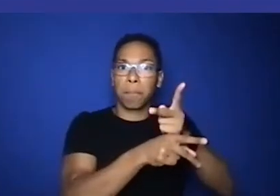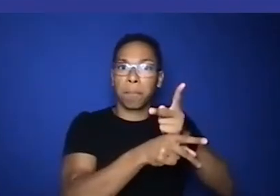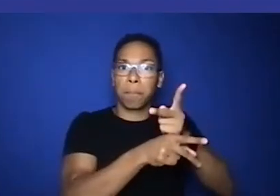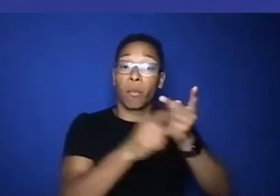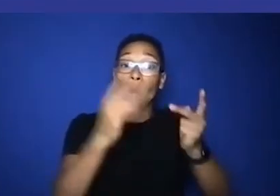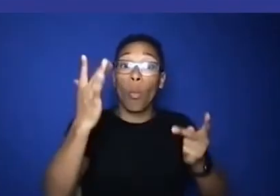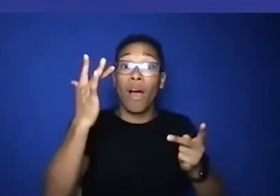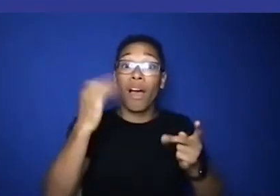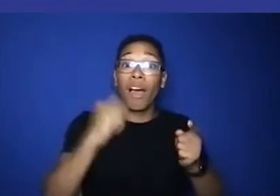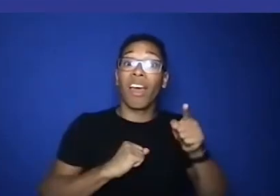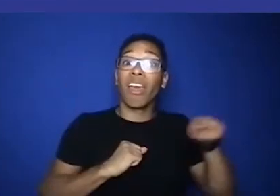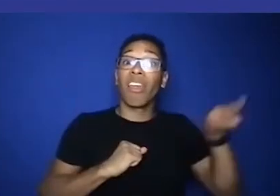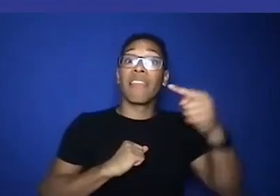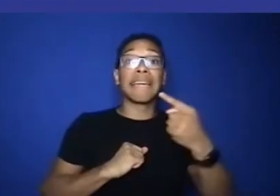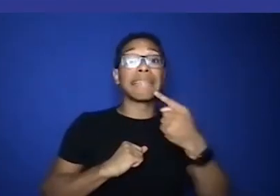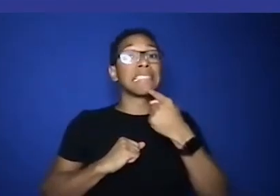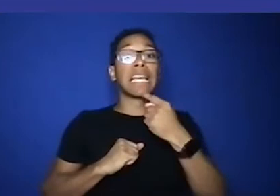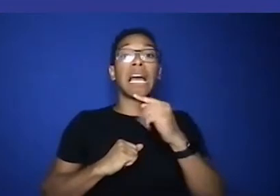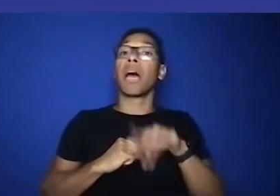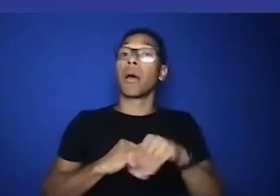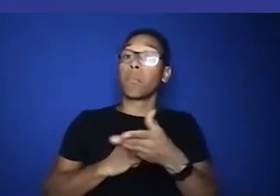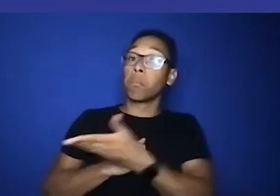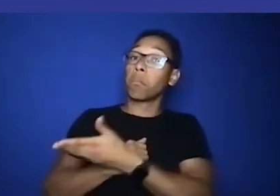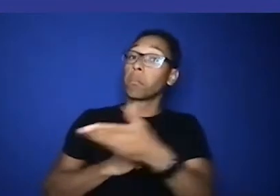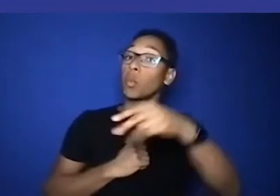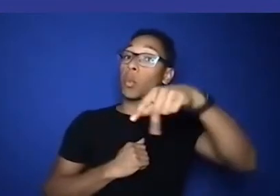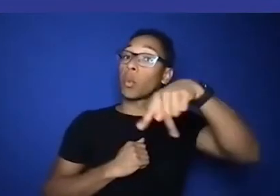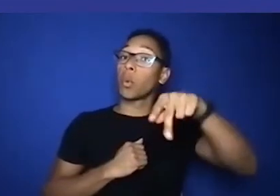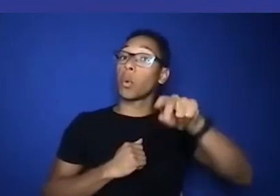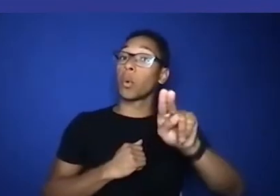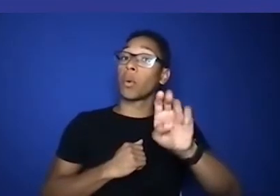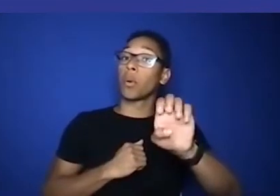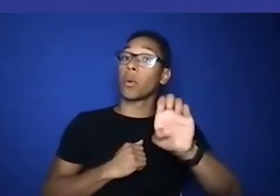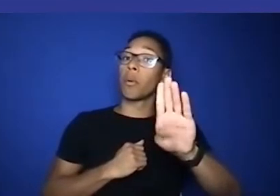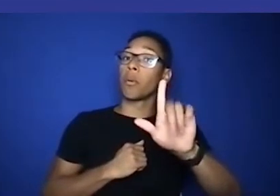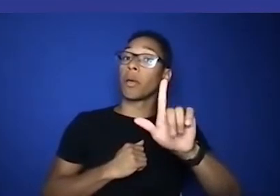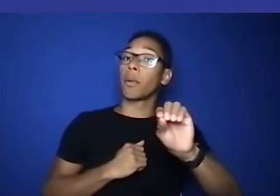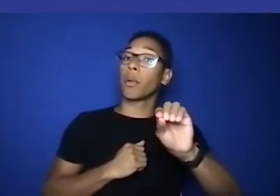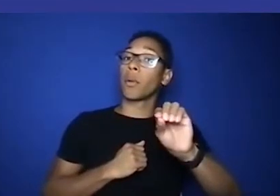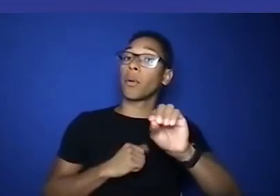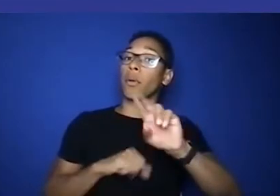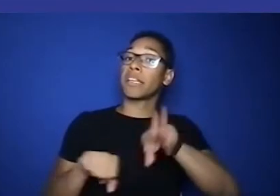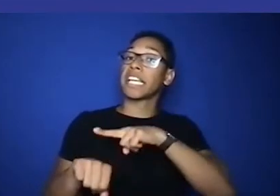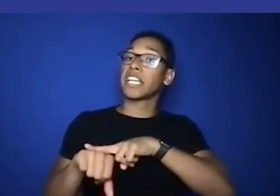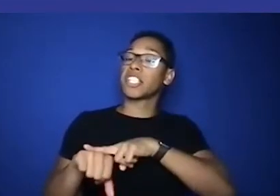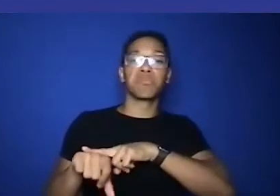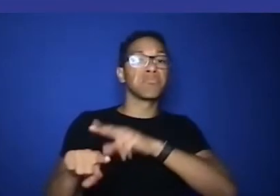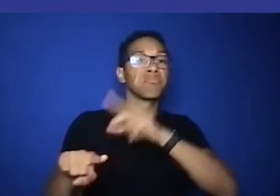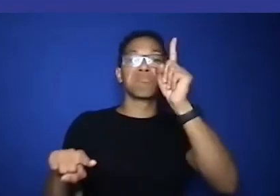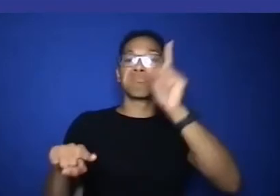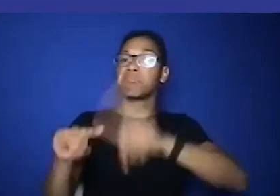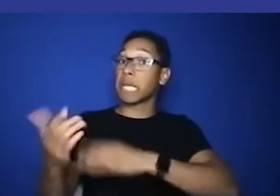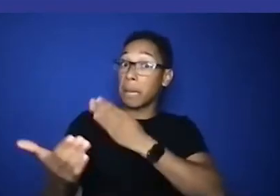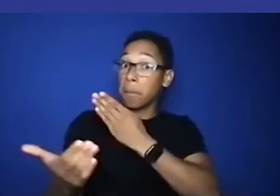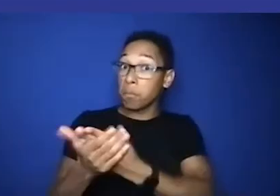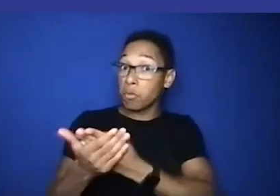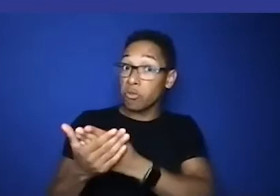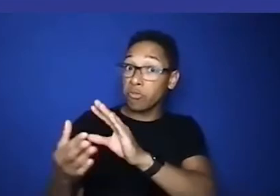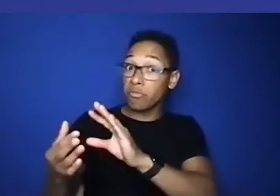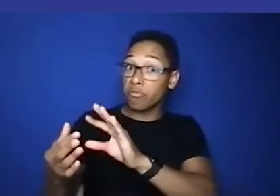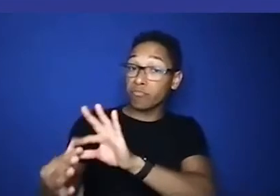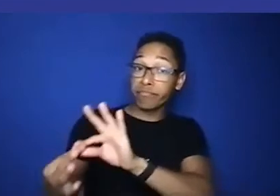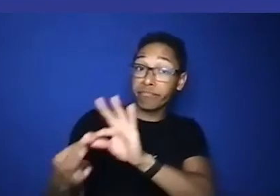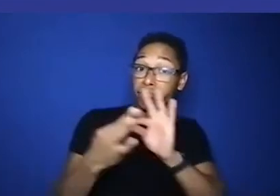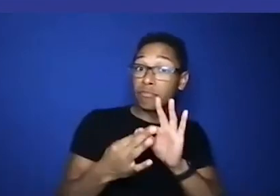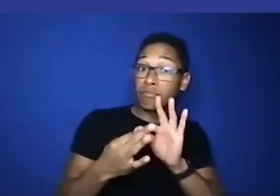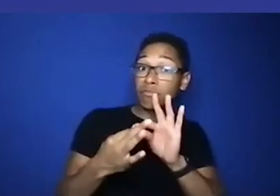Pueblo nations, as the people of the Southwest, could not prove a lineal descent, and that they had the